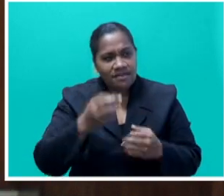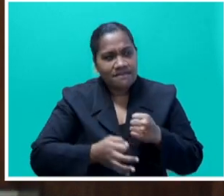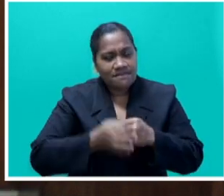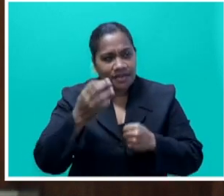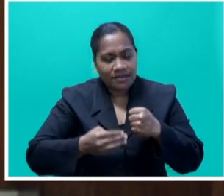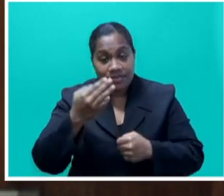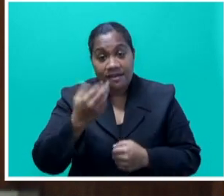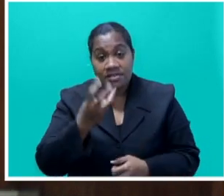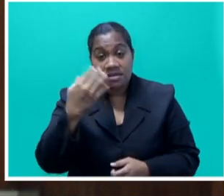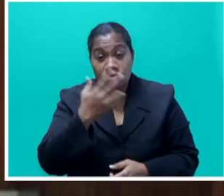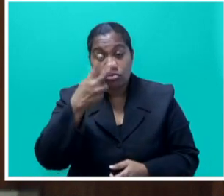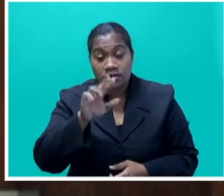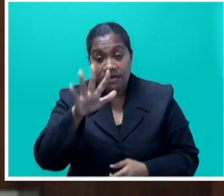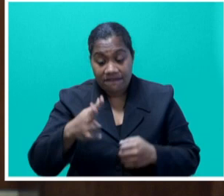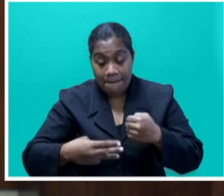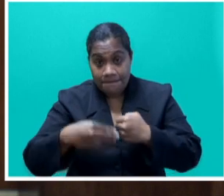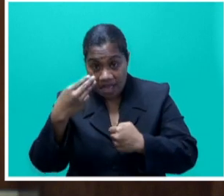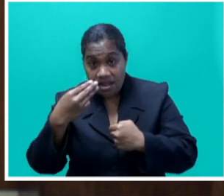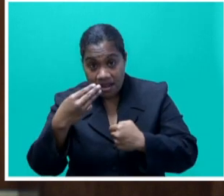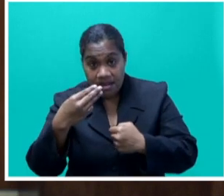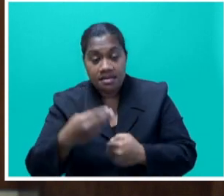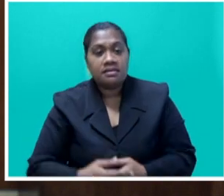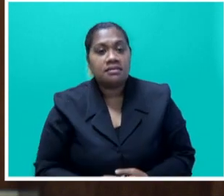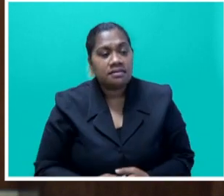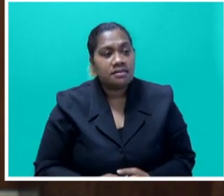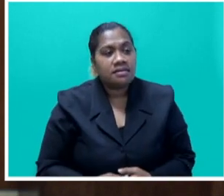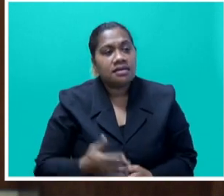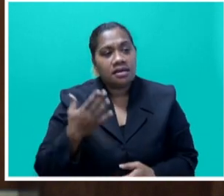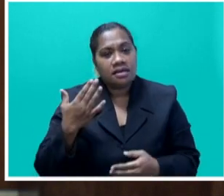225 males that suffer from hearing impediments, and we have